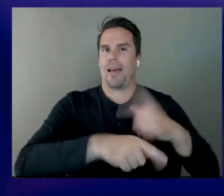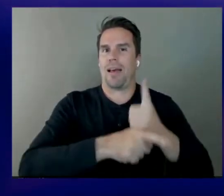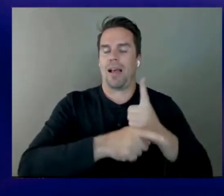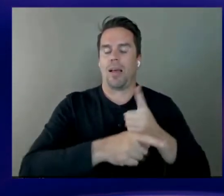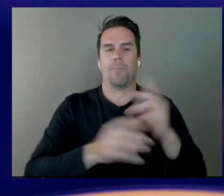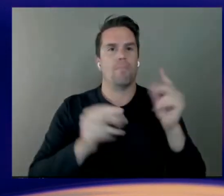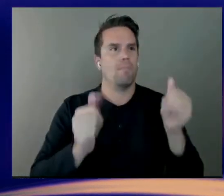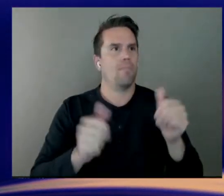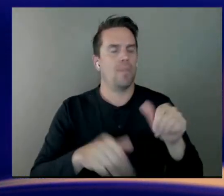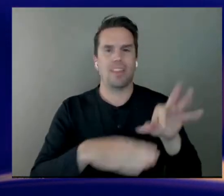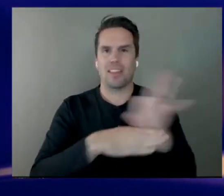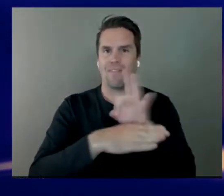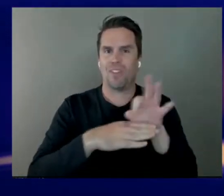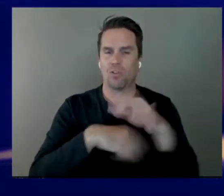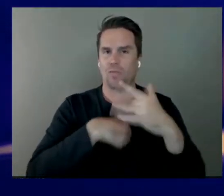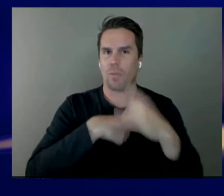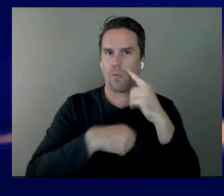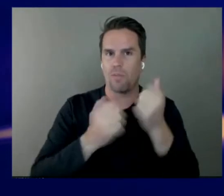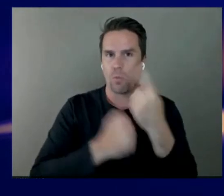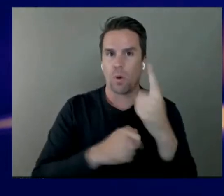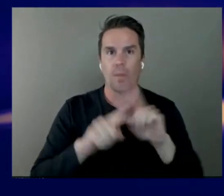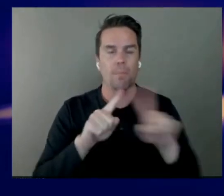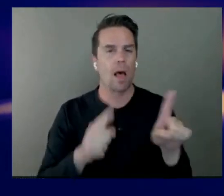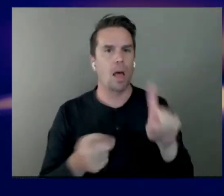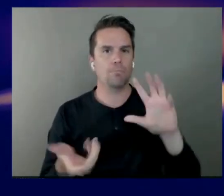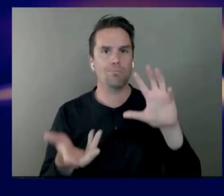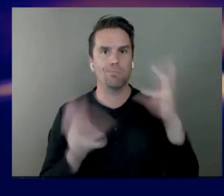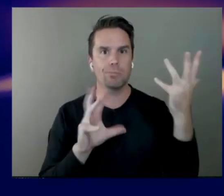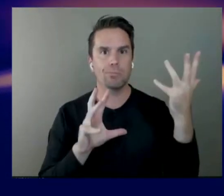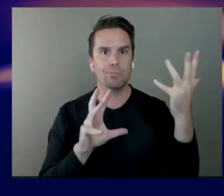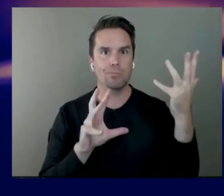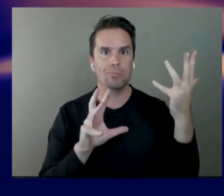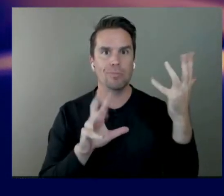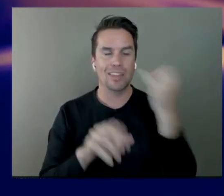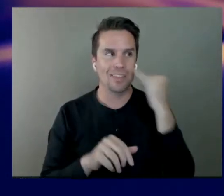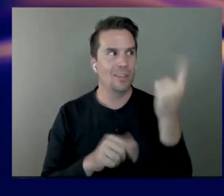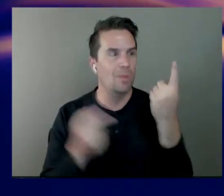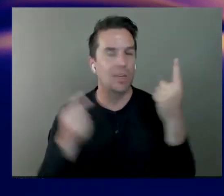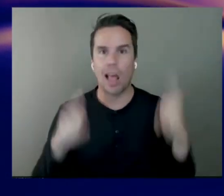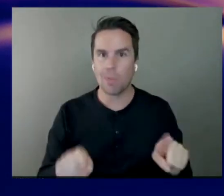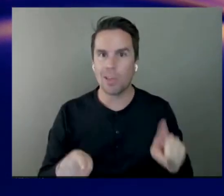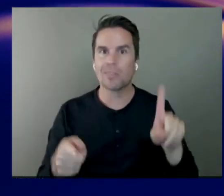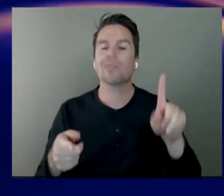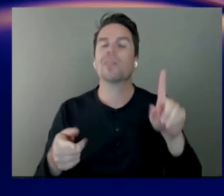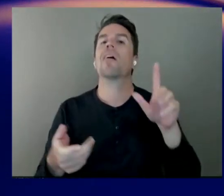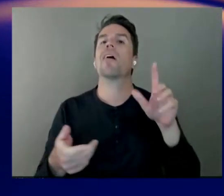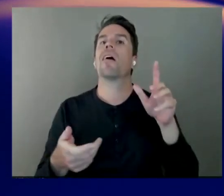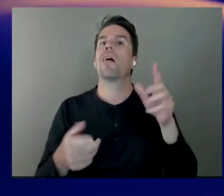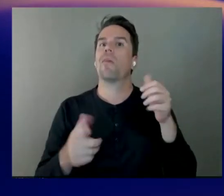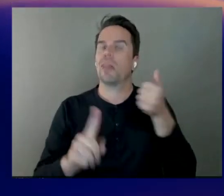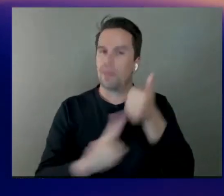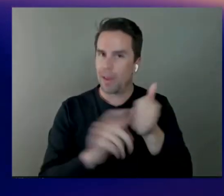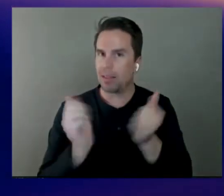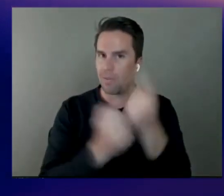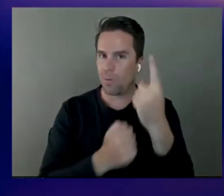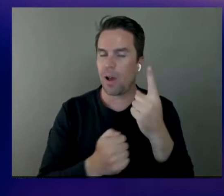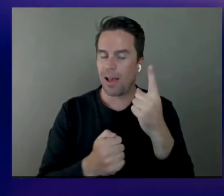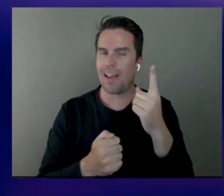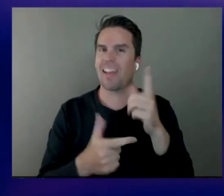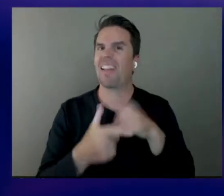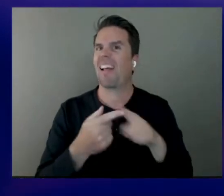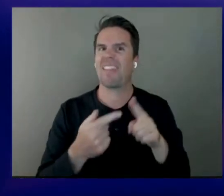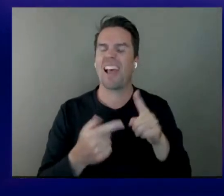everybody. But if something goes wrong, it goes wrong for everybody, and things are really bad on a late Friday night when you're trying to scramble during a